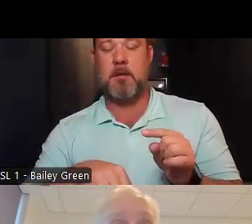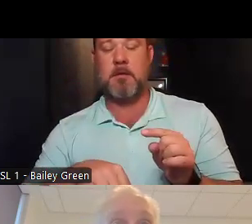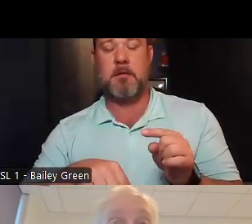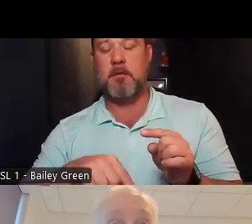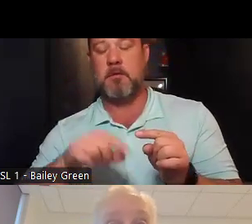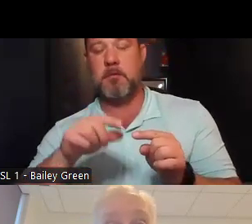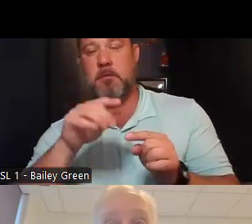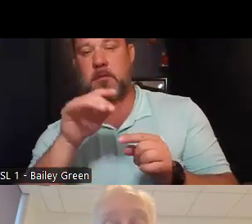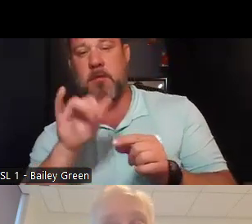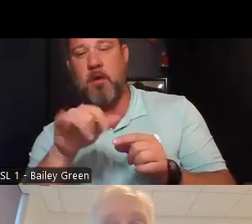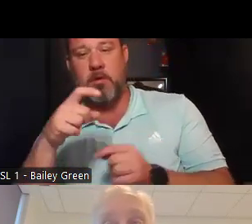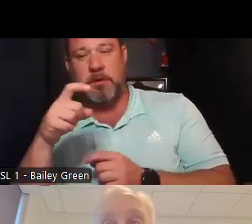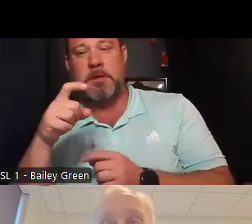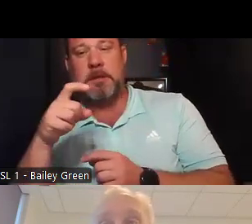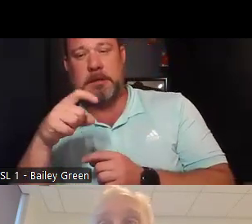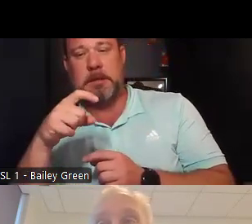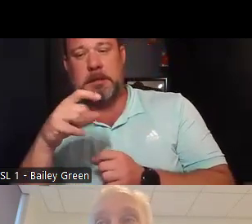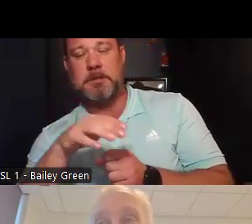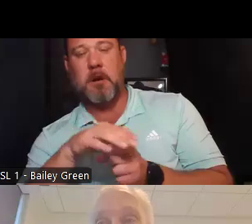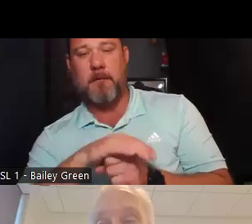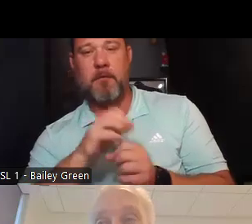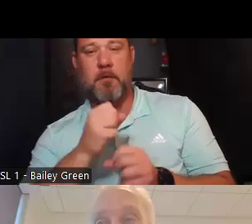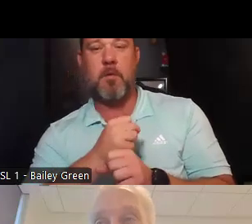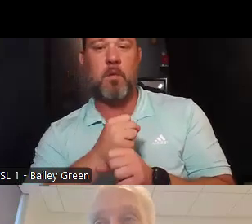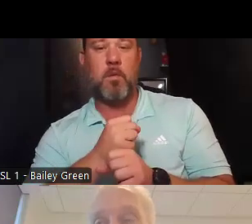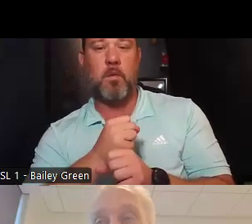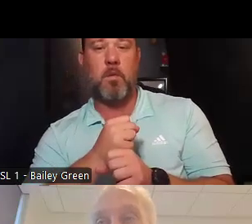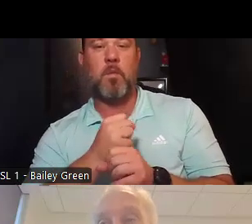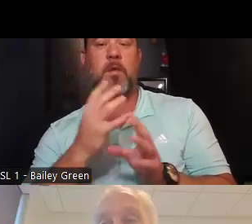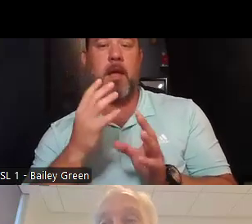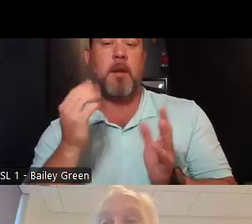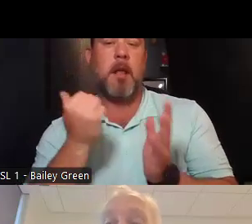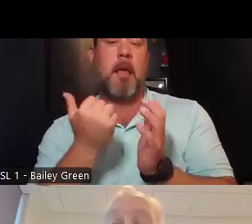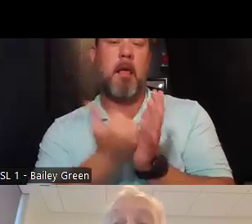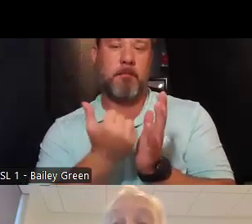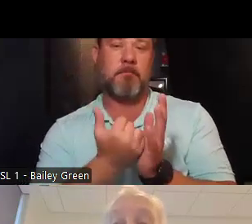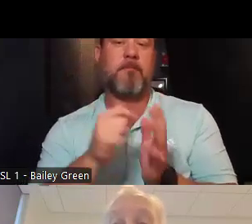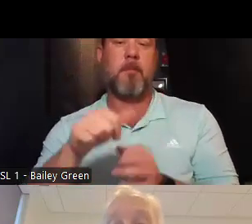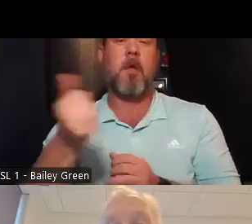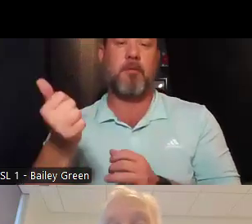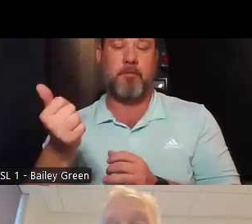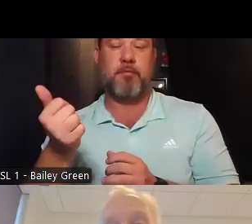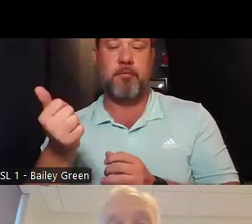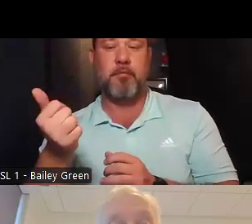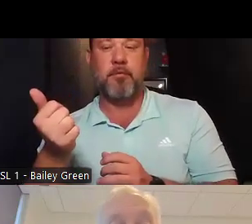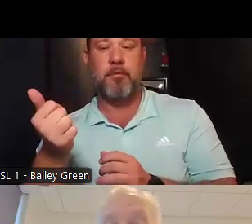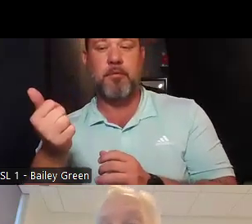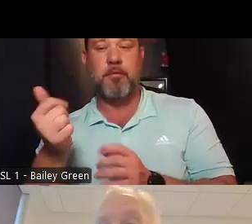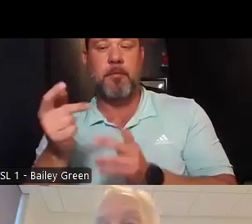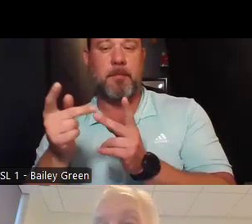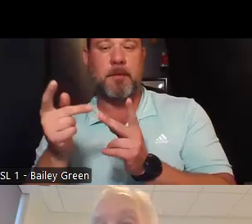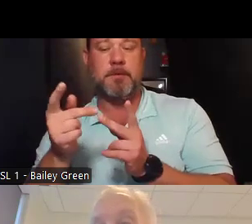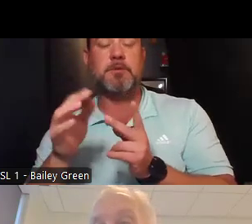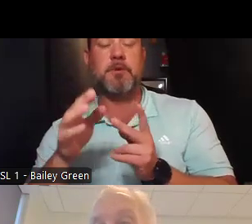those needs without getting help from someone else. And then the story looks better